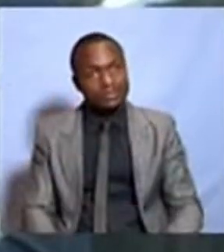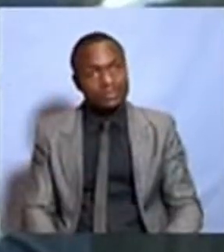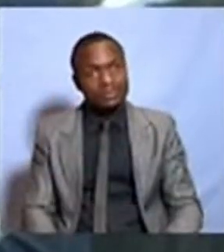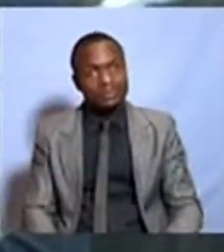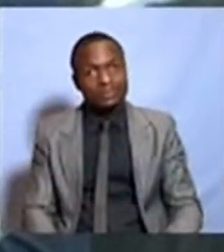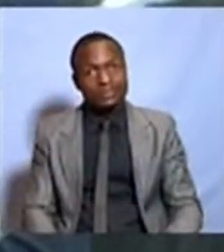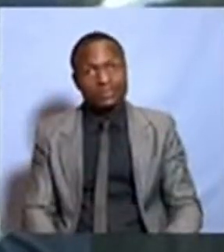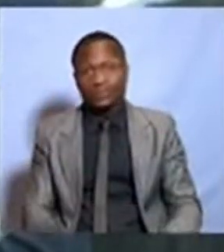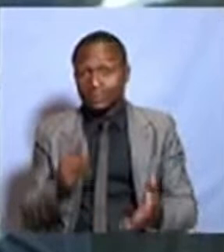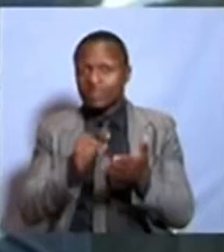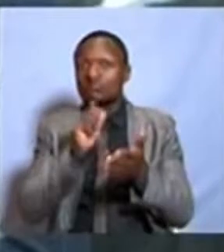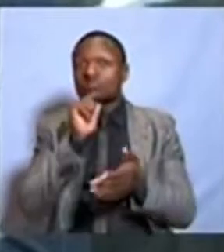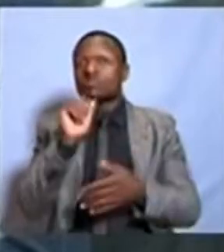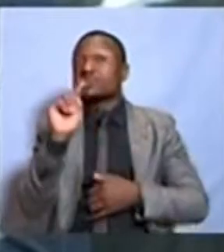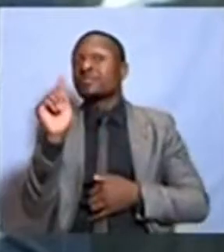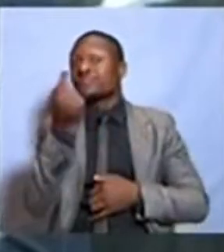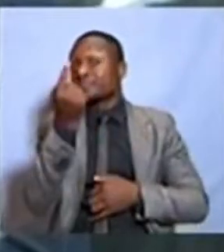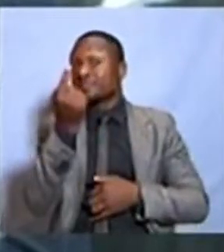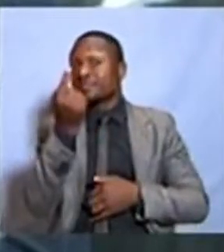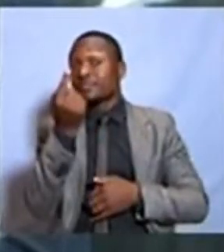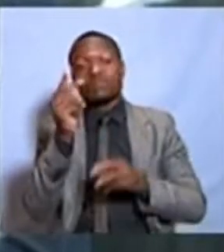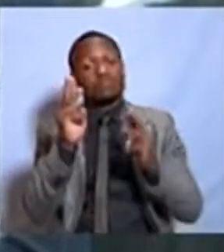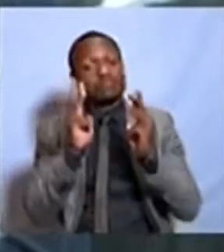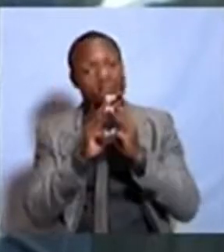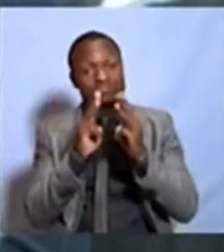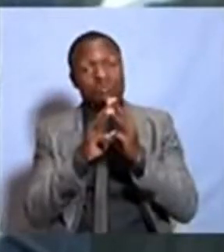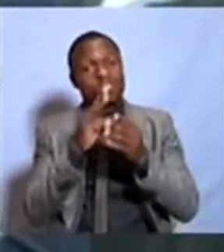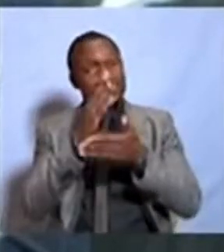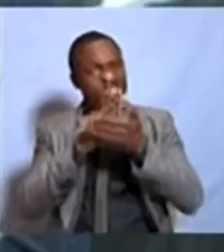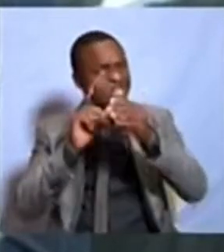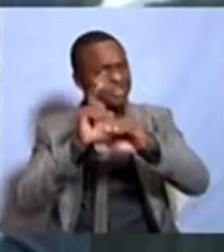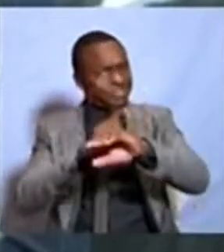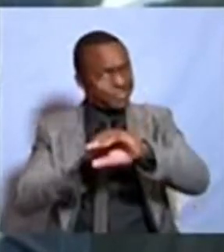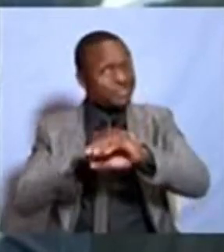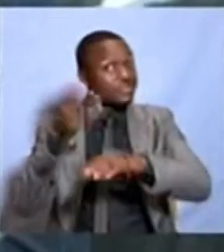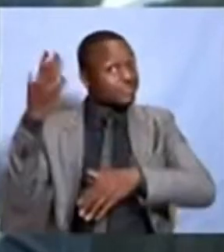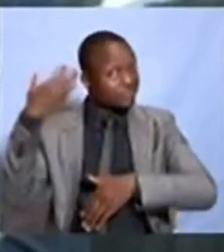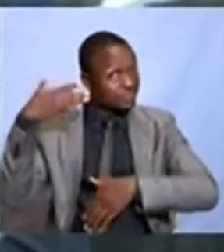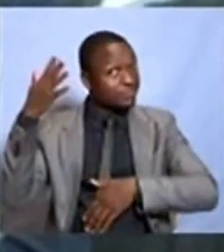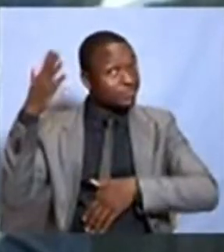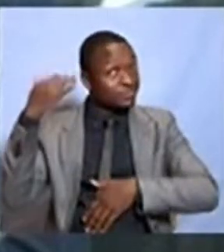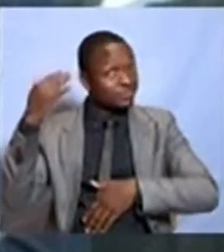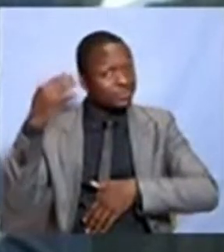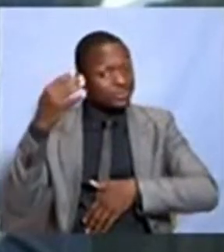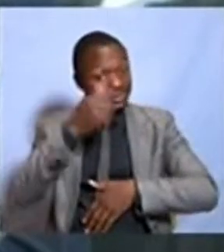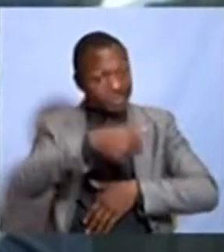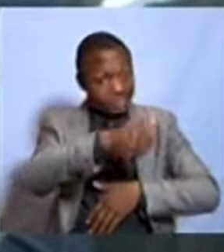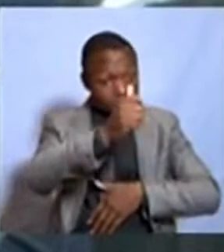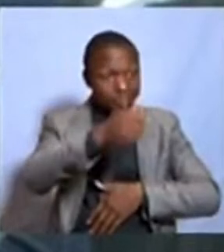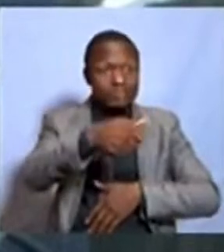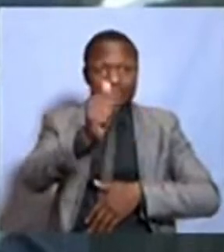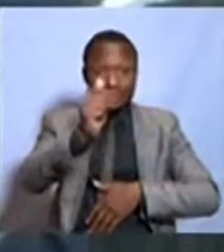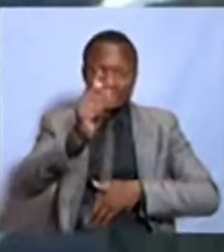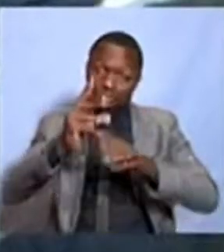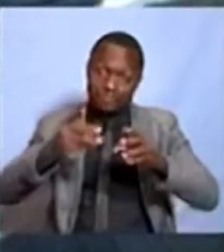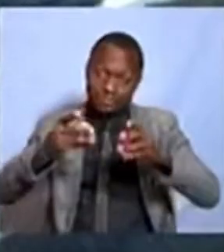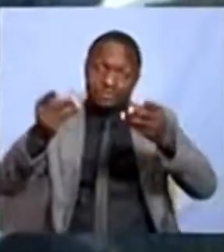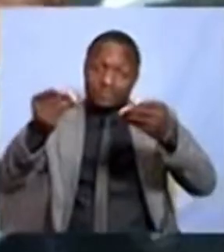far, this is not the first sitting. I think some time back, a number of yourselves have been giving